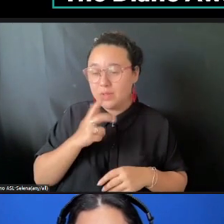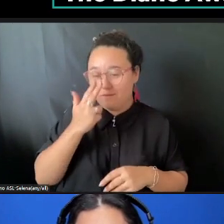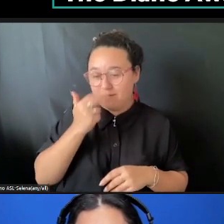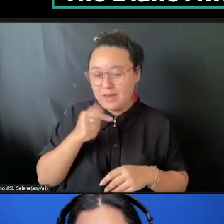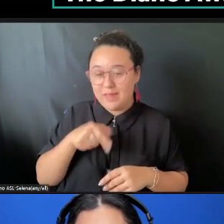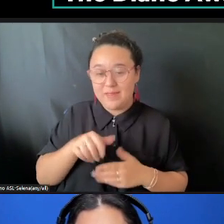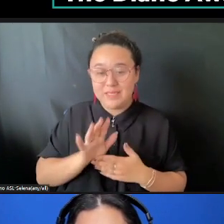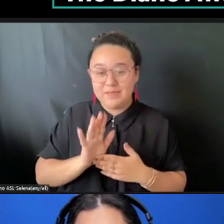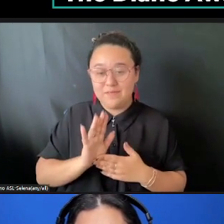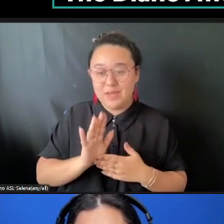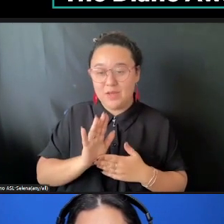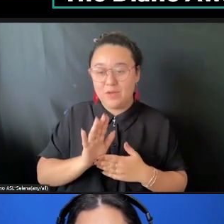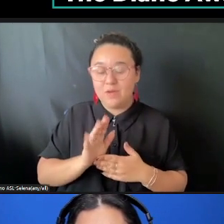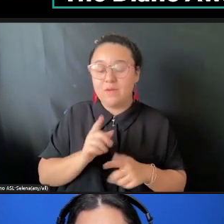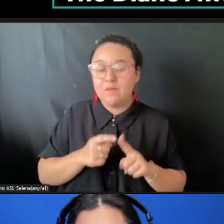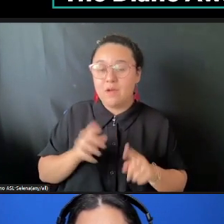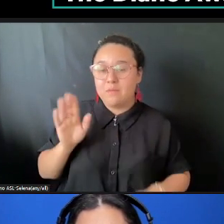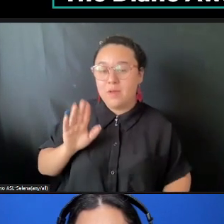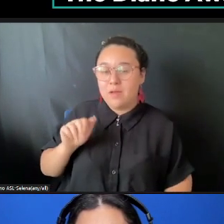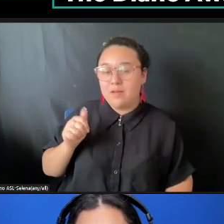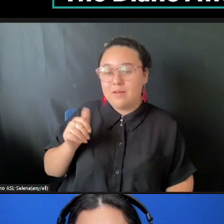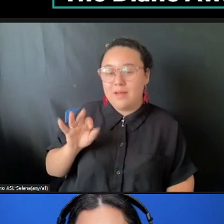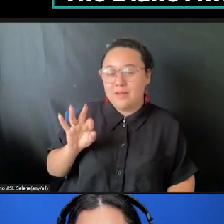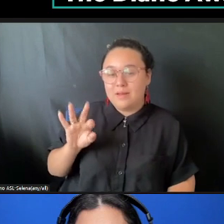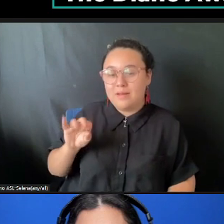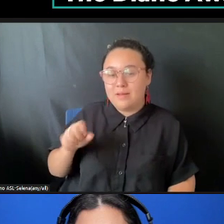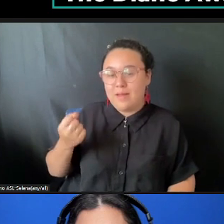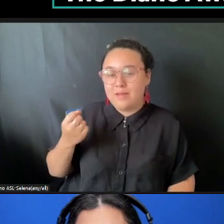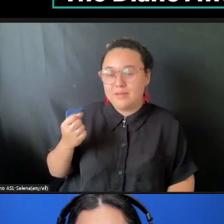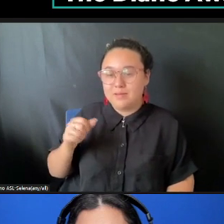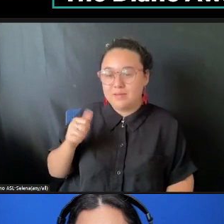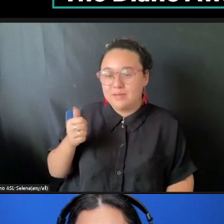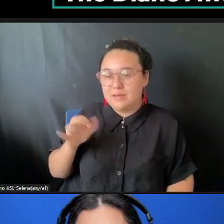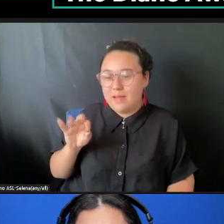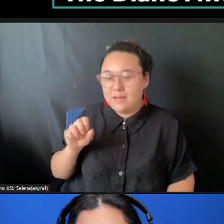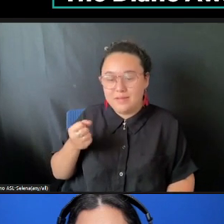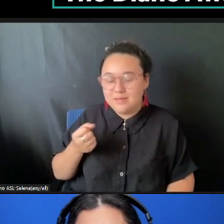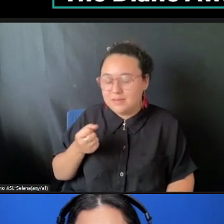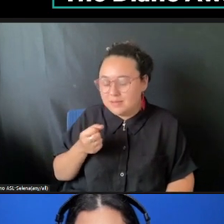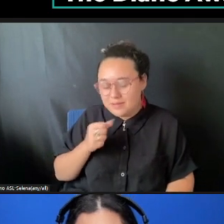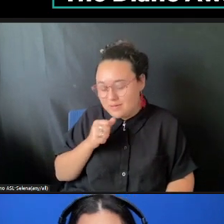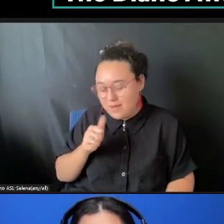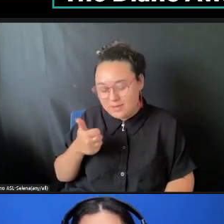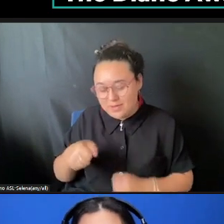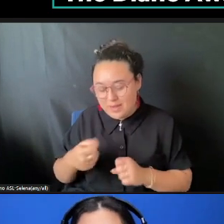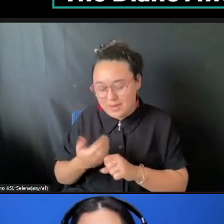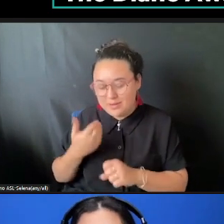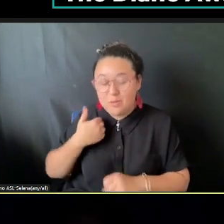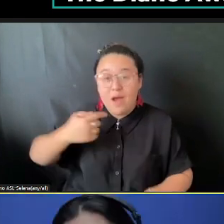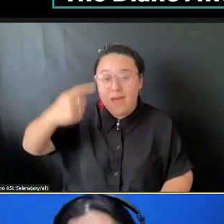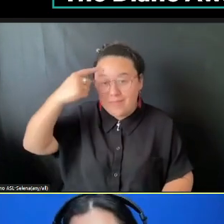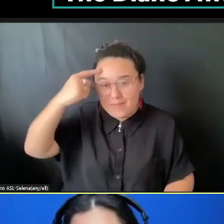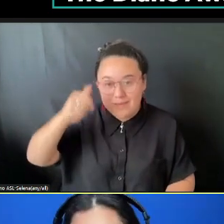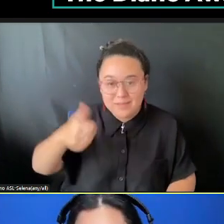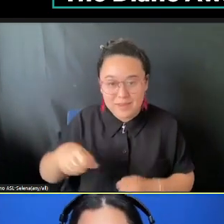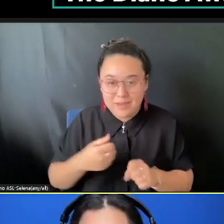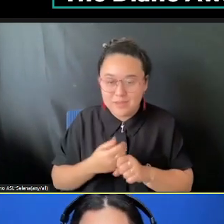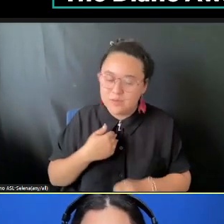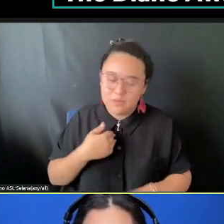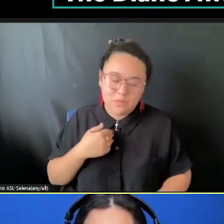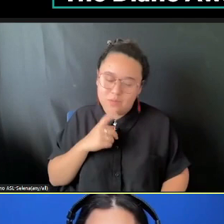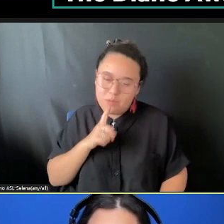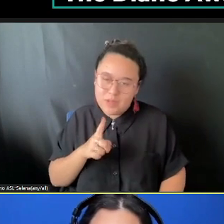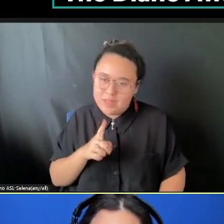video is from the 90s, and the 90s are not 10 years ago anymore, as I always think that they are. But I wonder